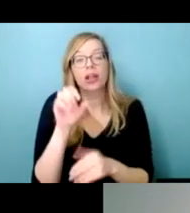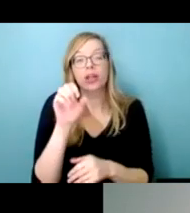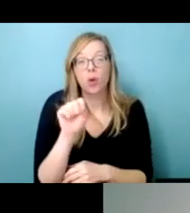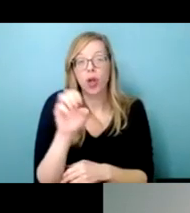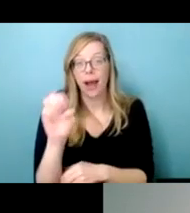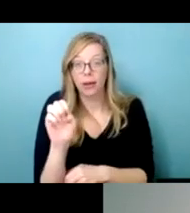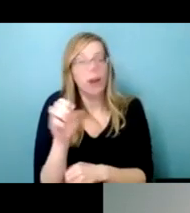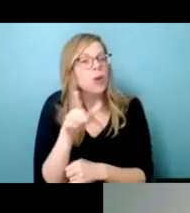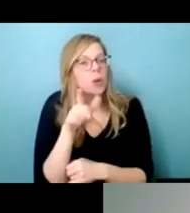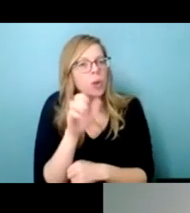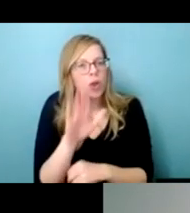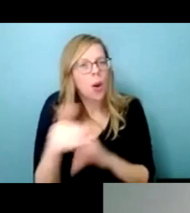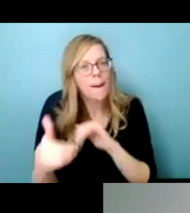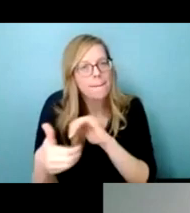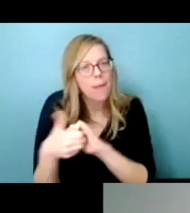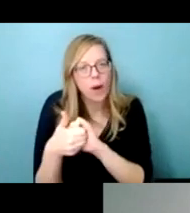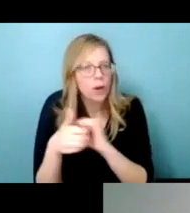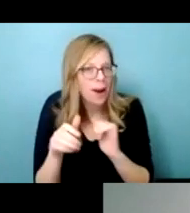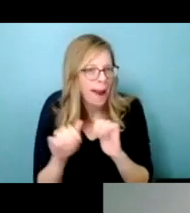in this, and how is that going to work?